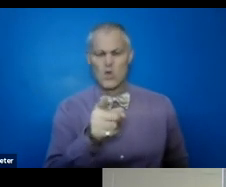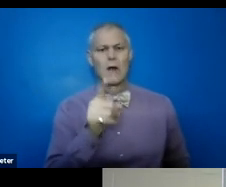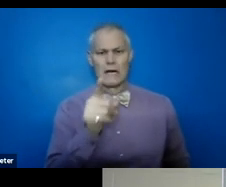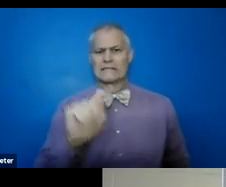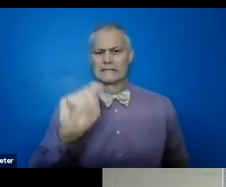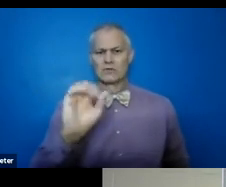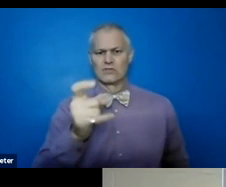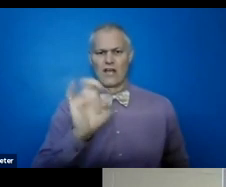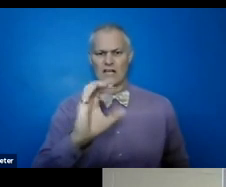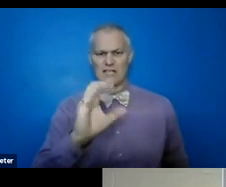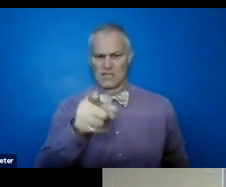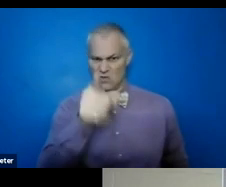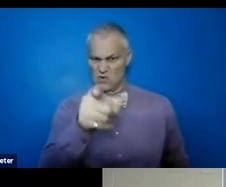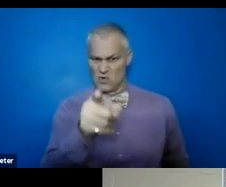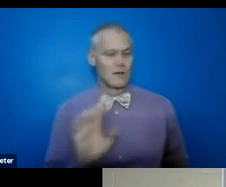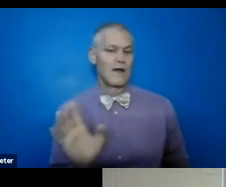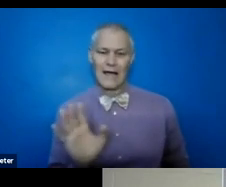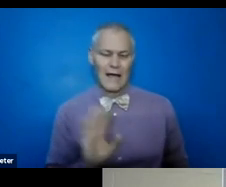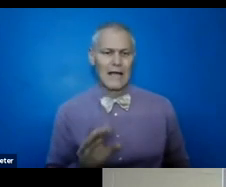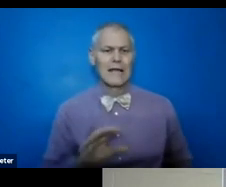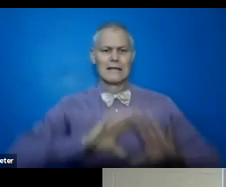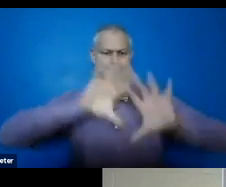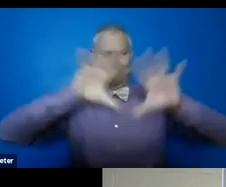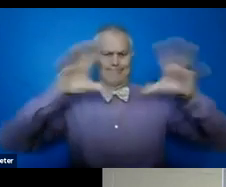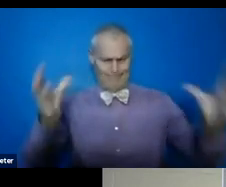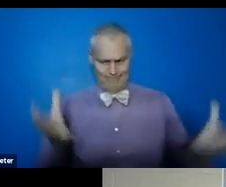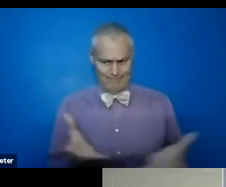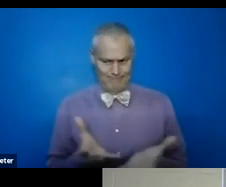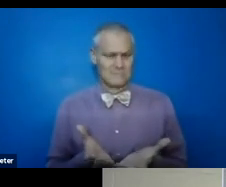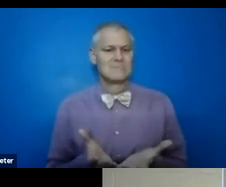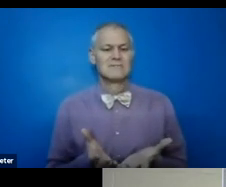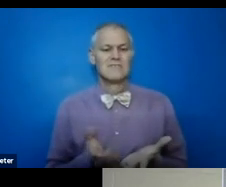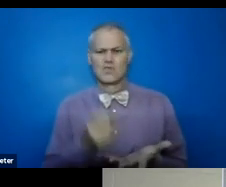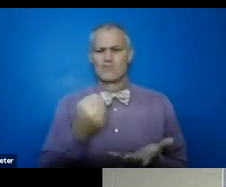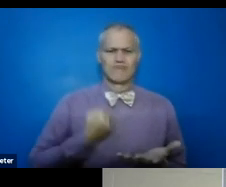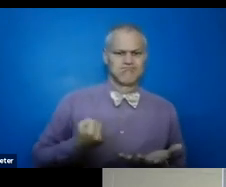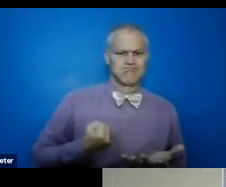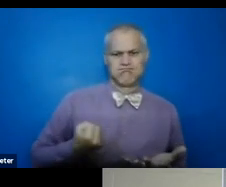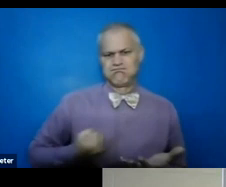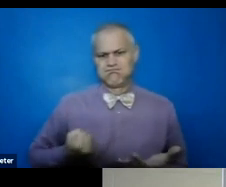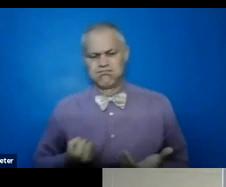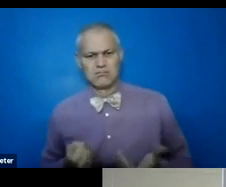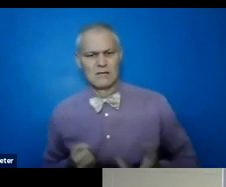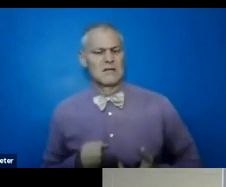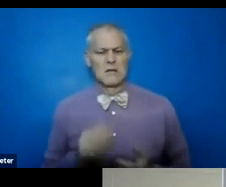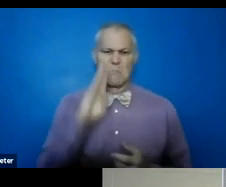It's saying that, like, this whole stew of like use toughness against all odds, be like